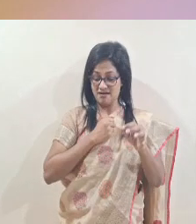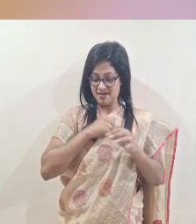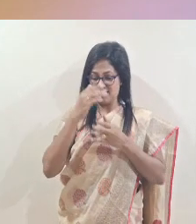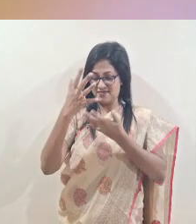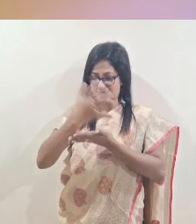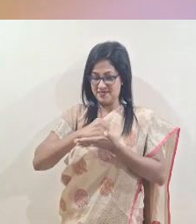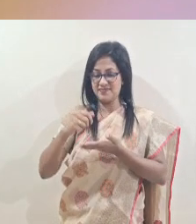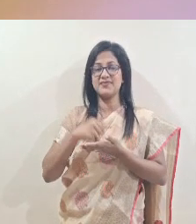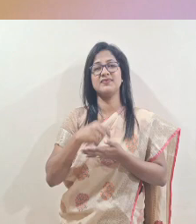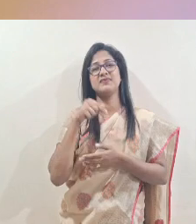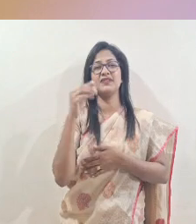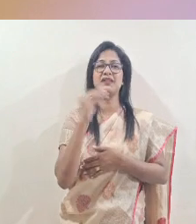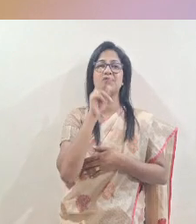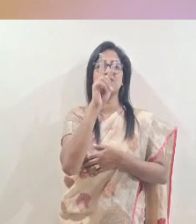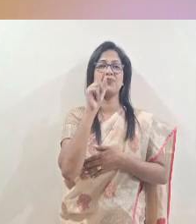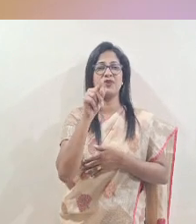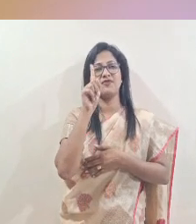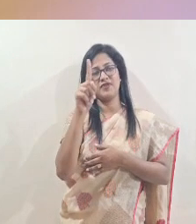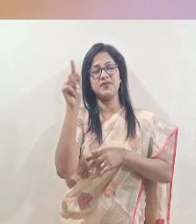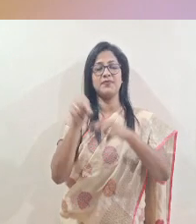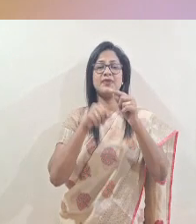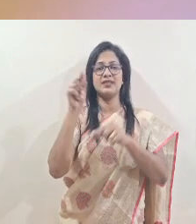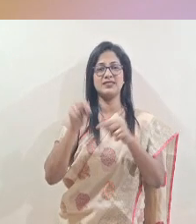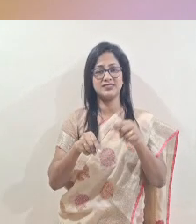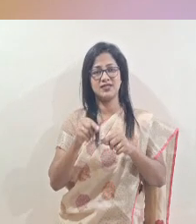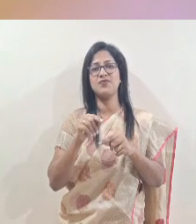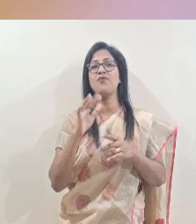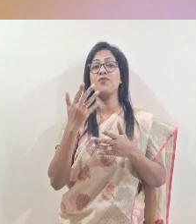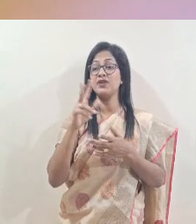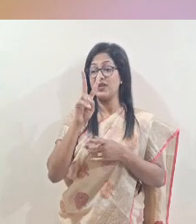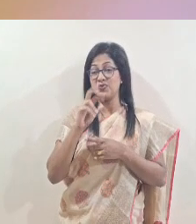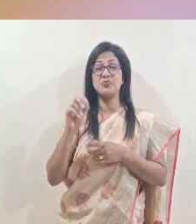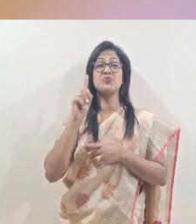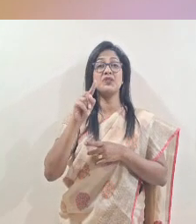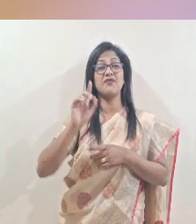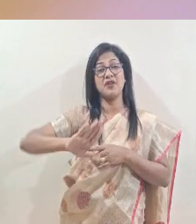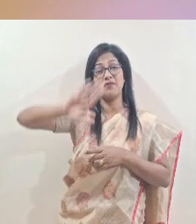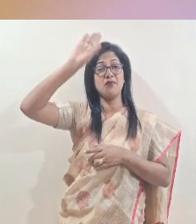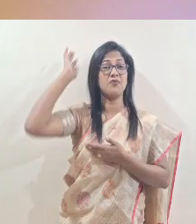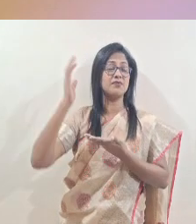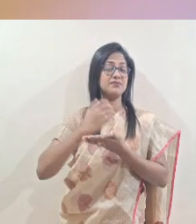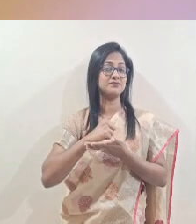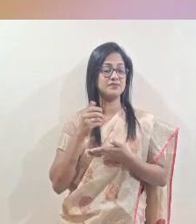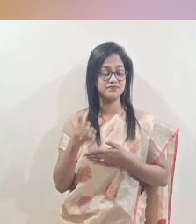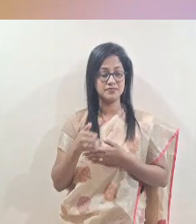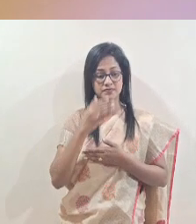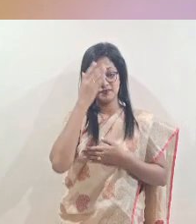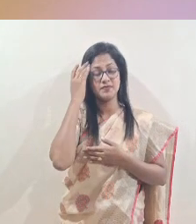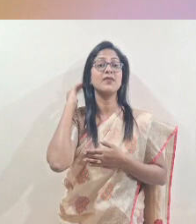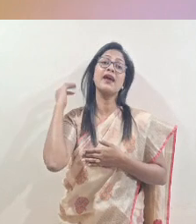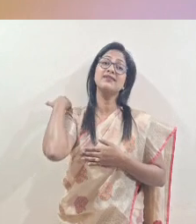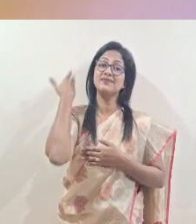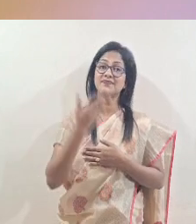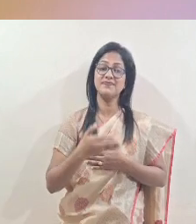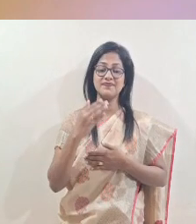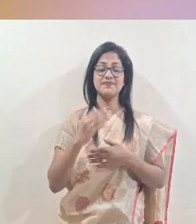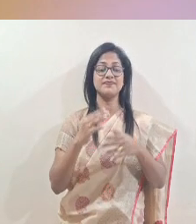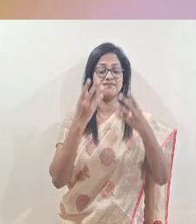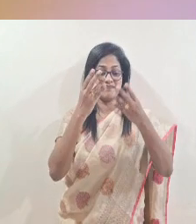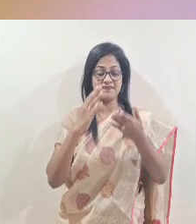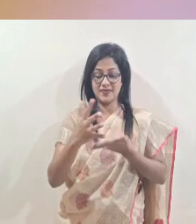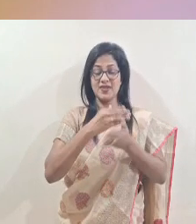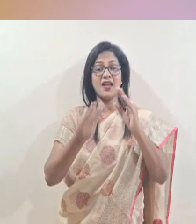says 2.1%, which is 2011 data. And since then, we do not have the updated